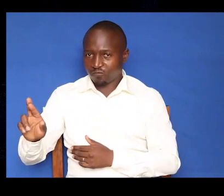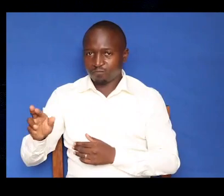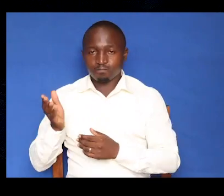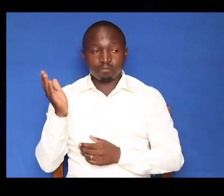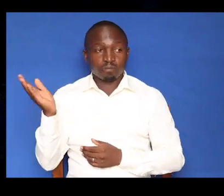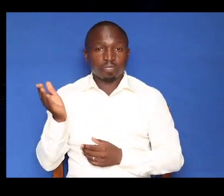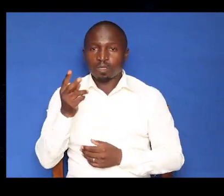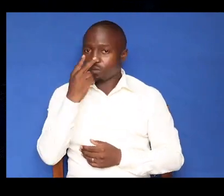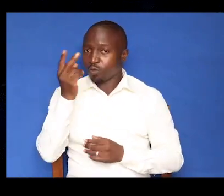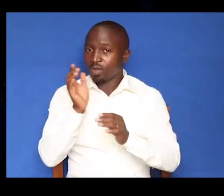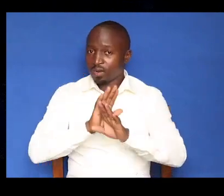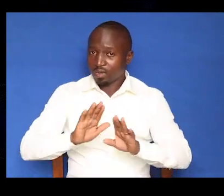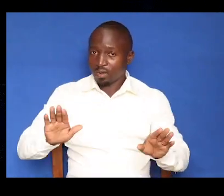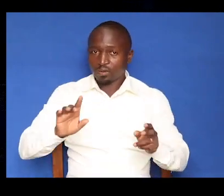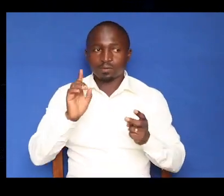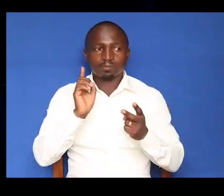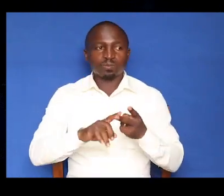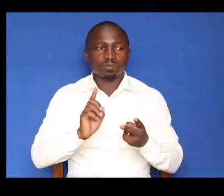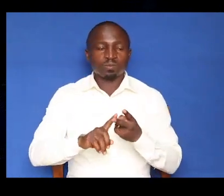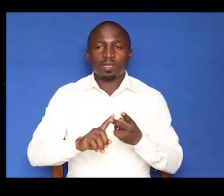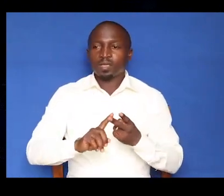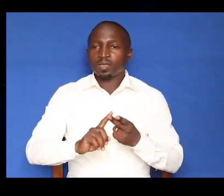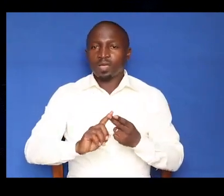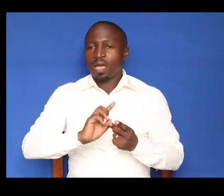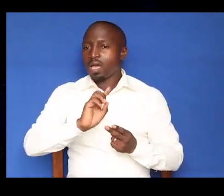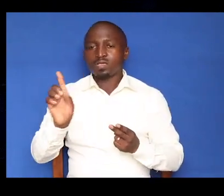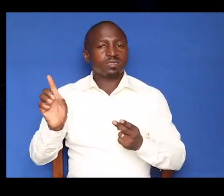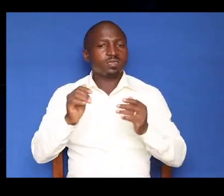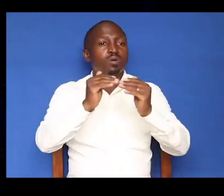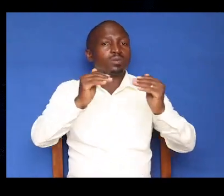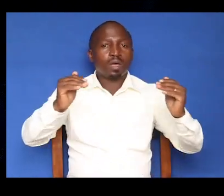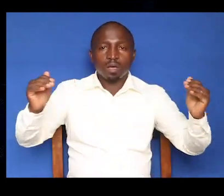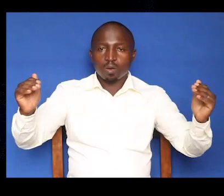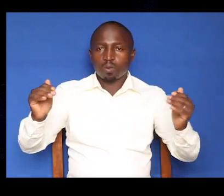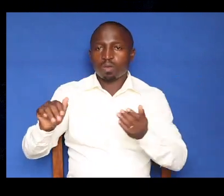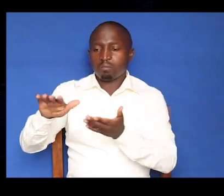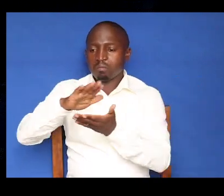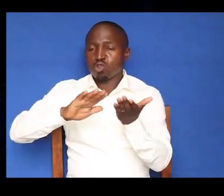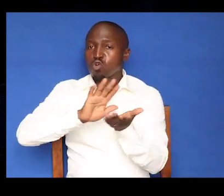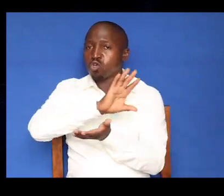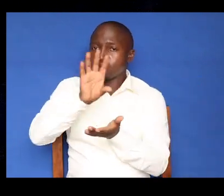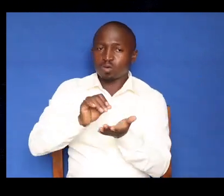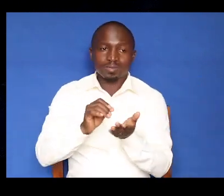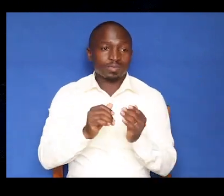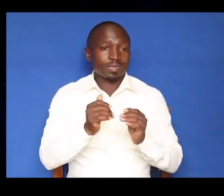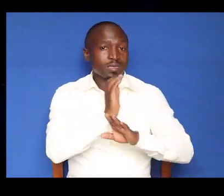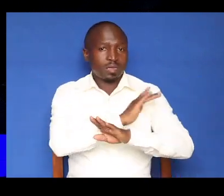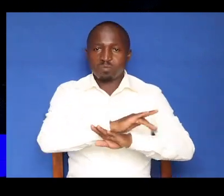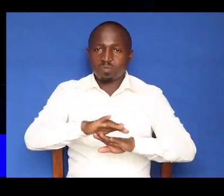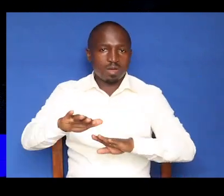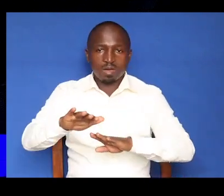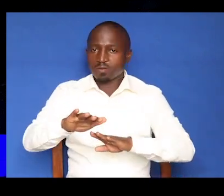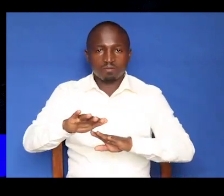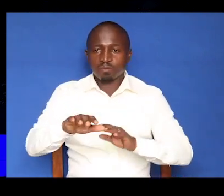So the conditions which we have seen are not even to all oceanic